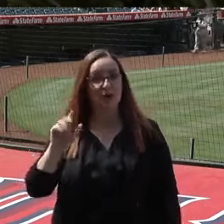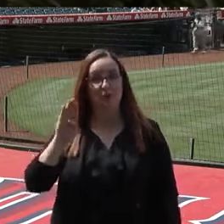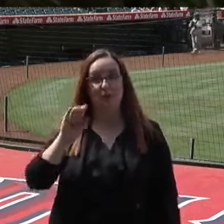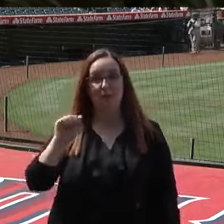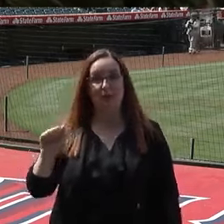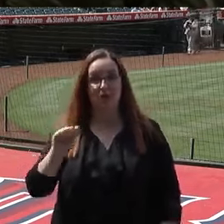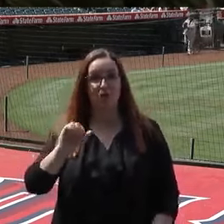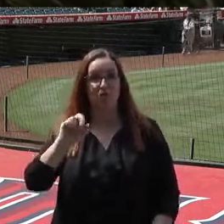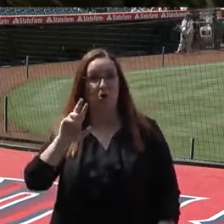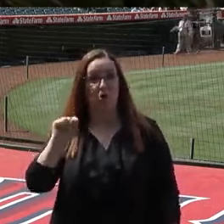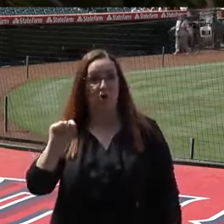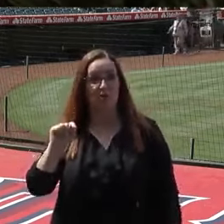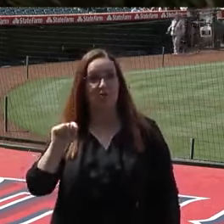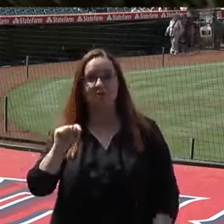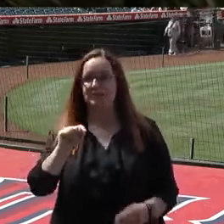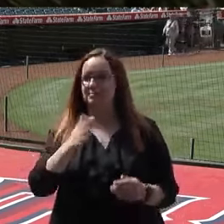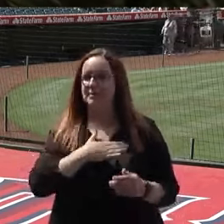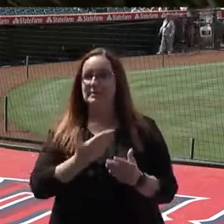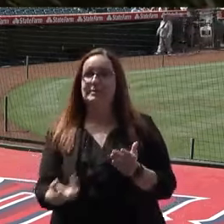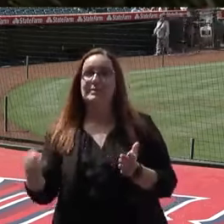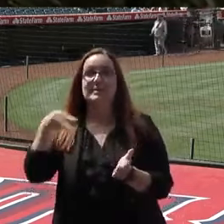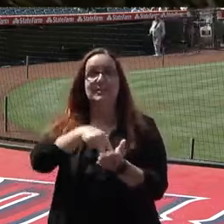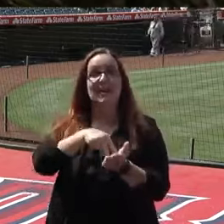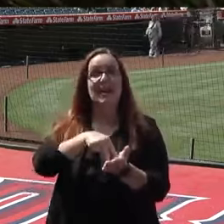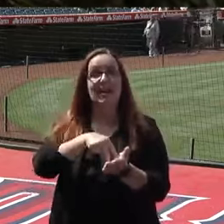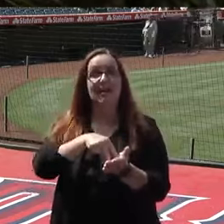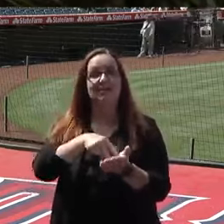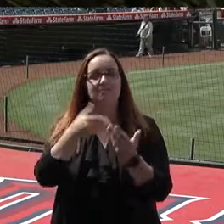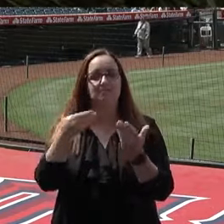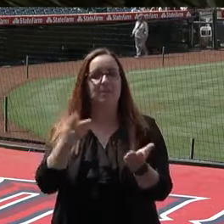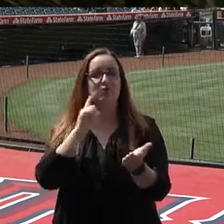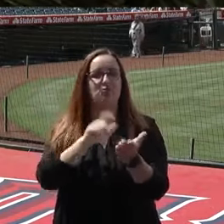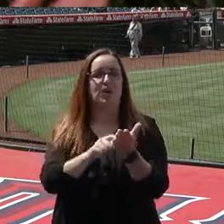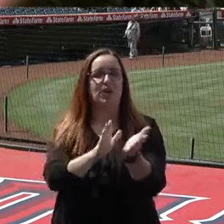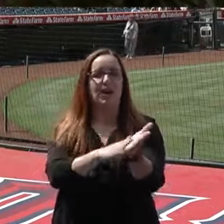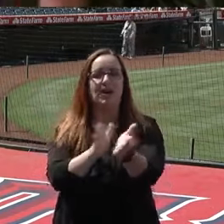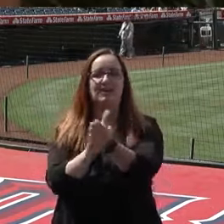of Arts please stand if able to do so and be recognized?